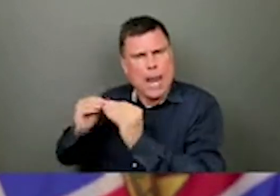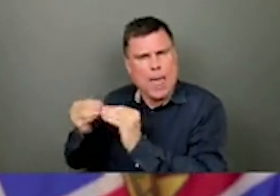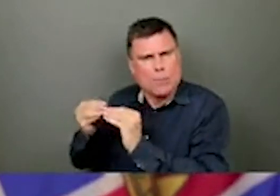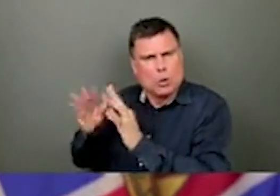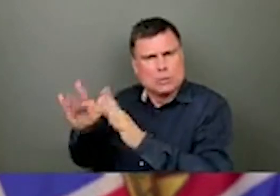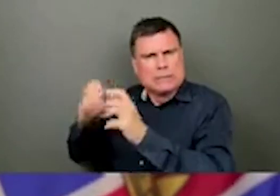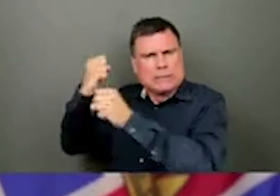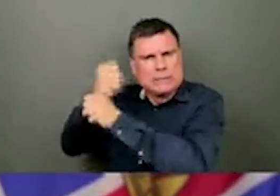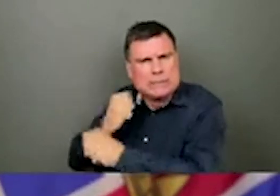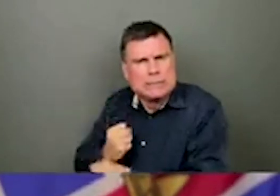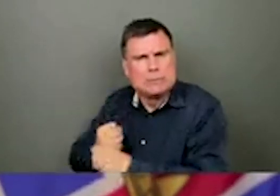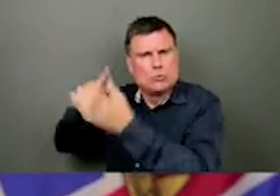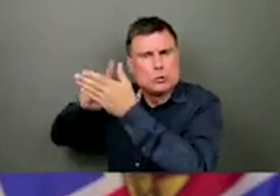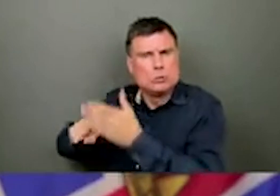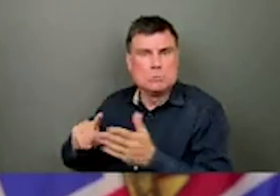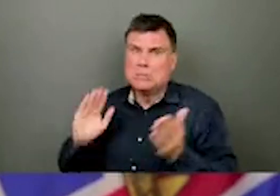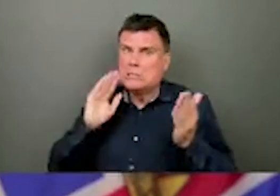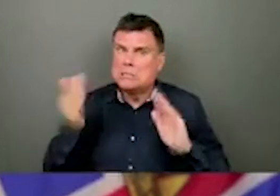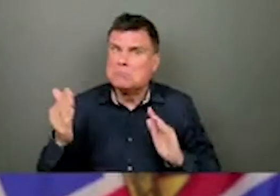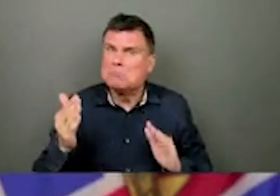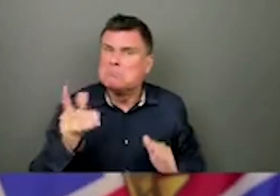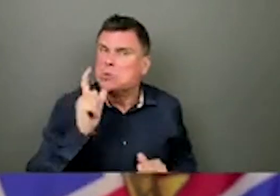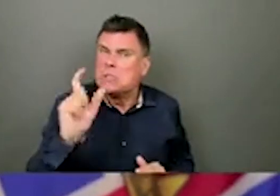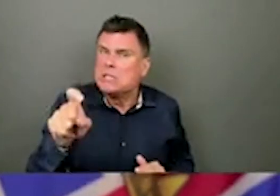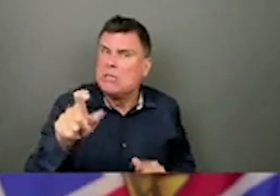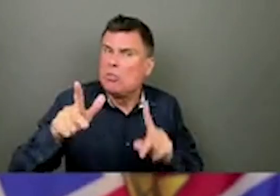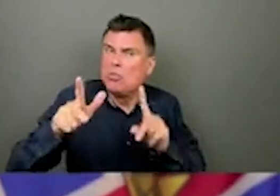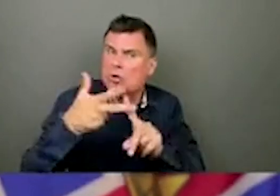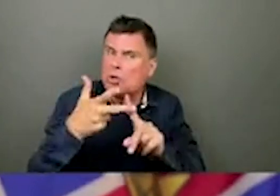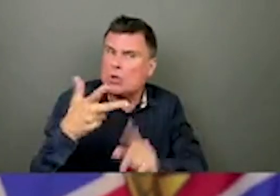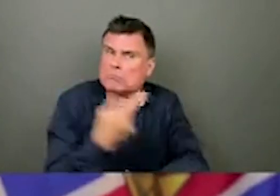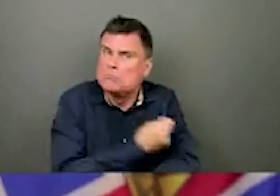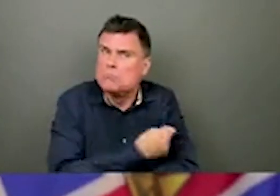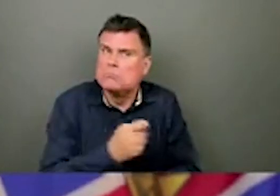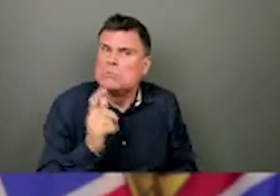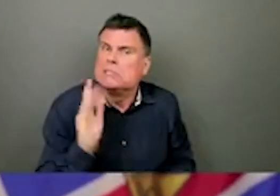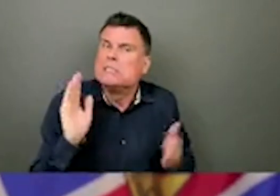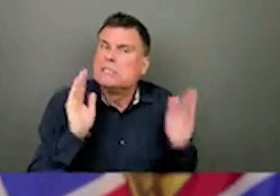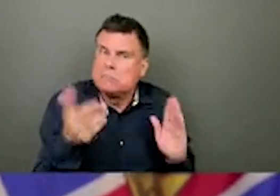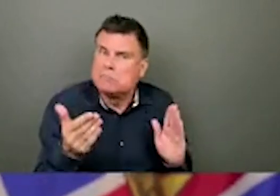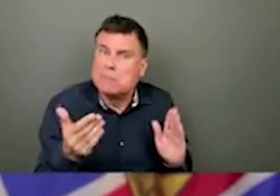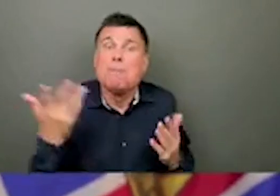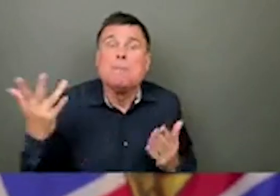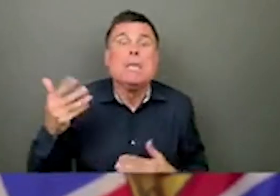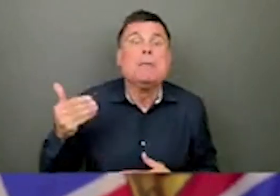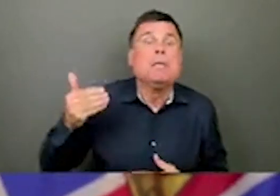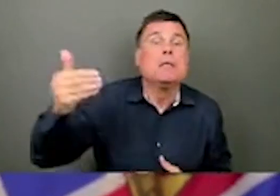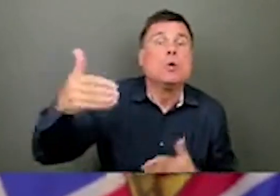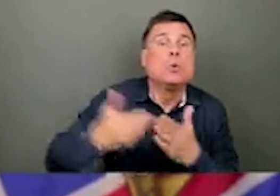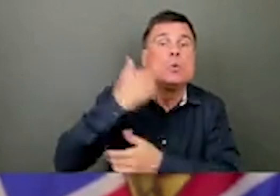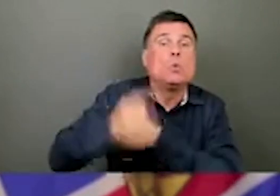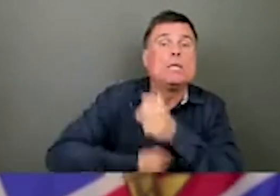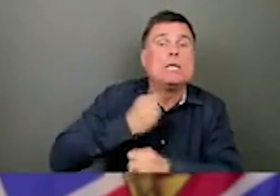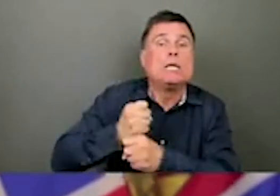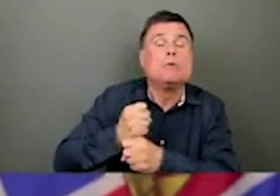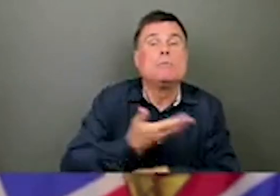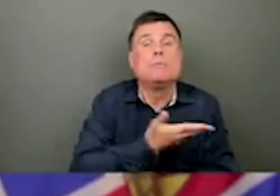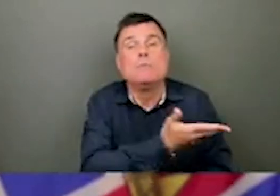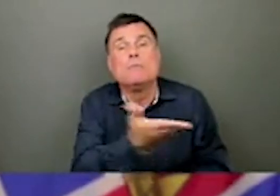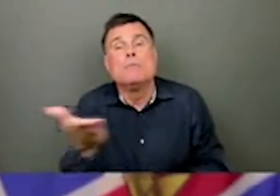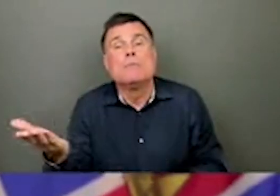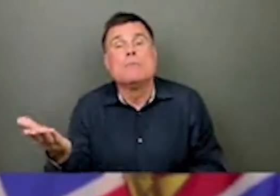average person, starting with age probably. And we're also watching the